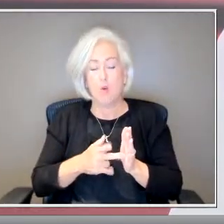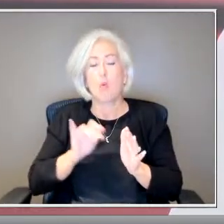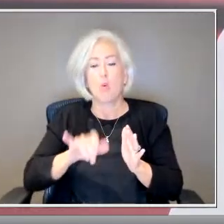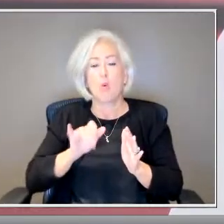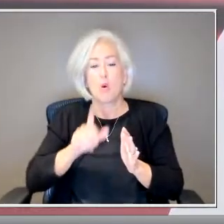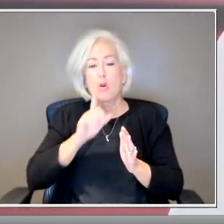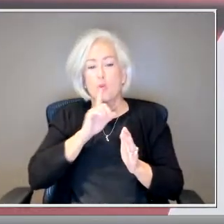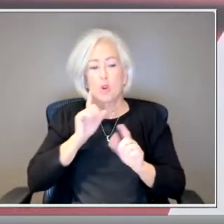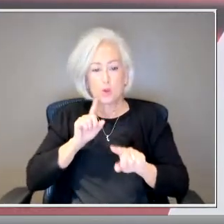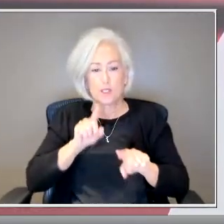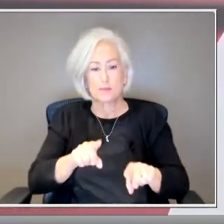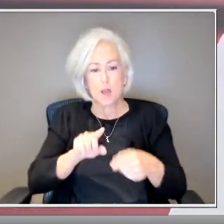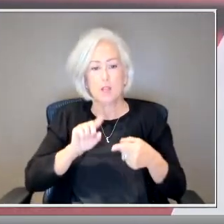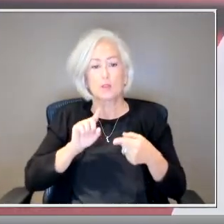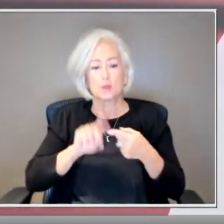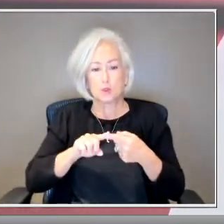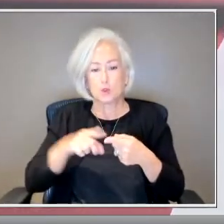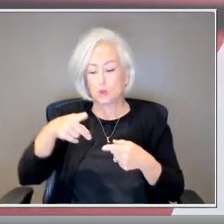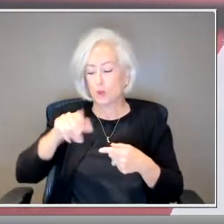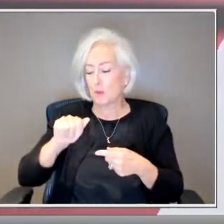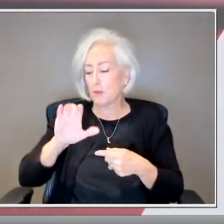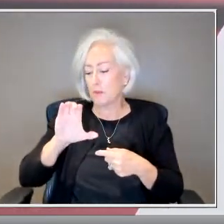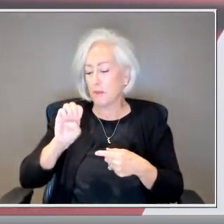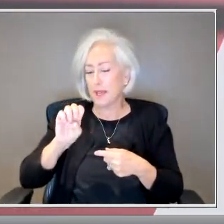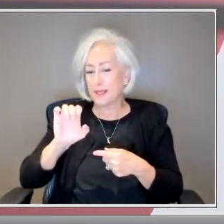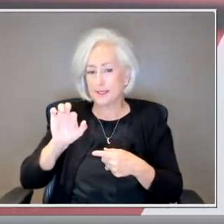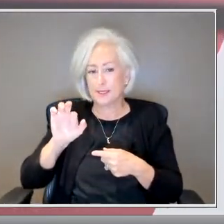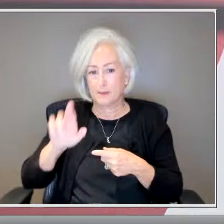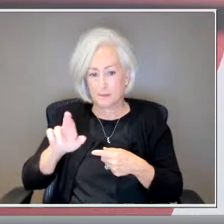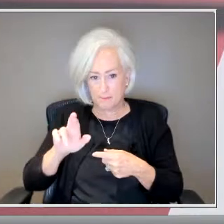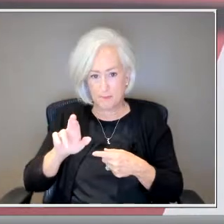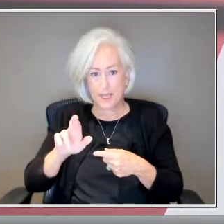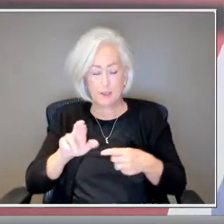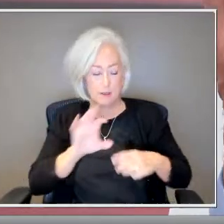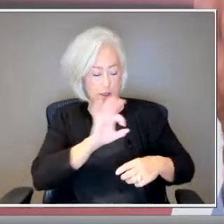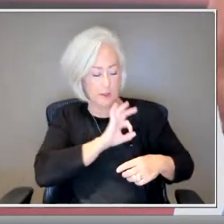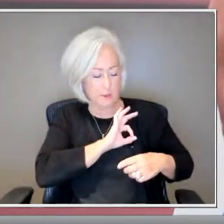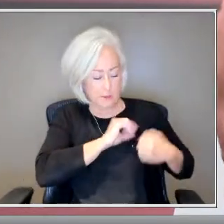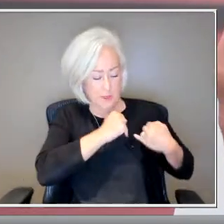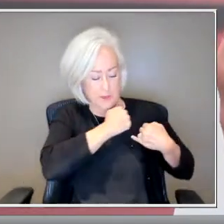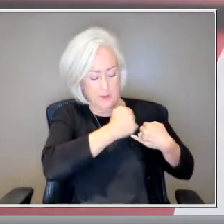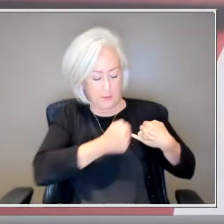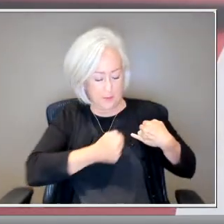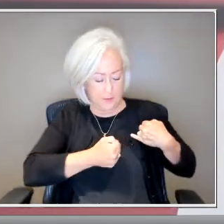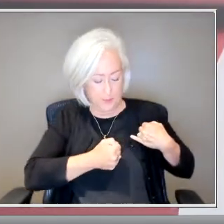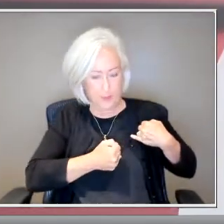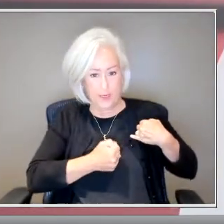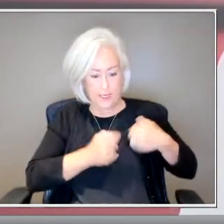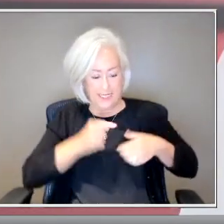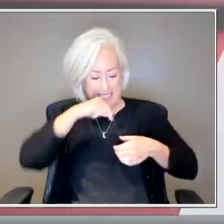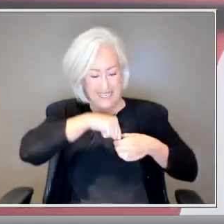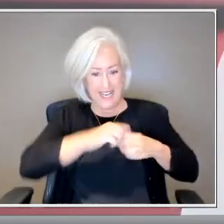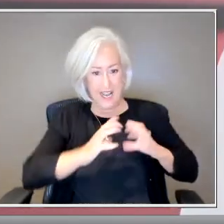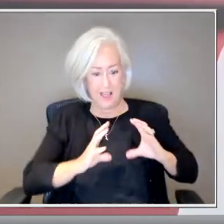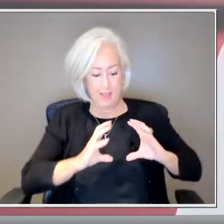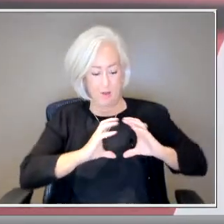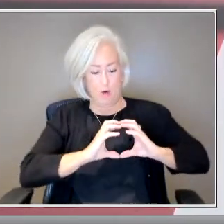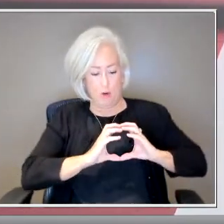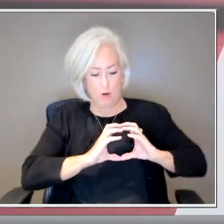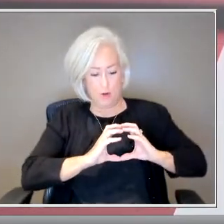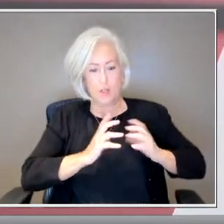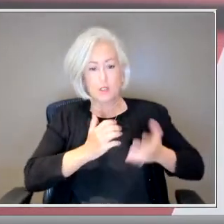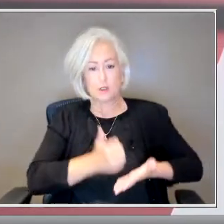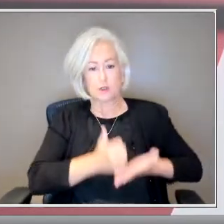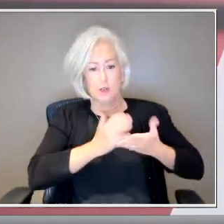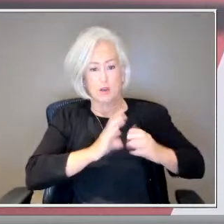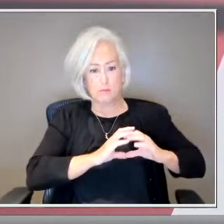you could put a pacemaker wire into a certain part of the heart and improve the heart function just from pacing all the time.